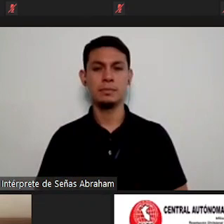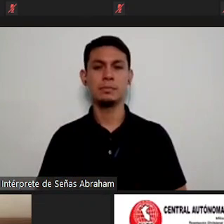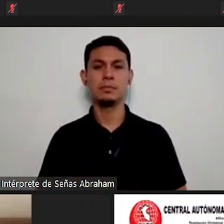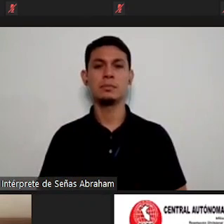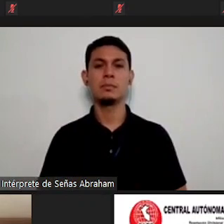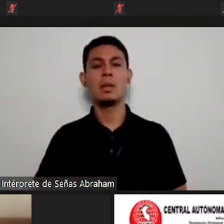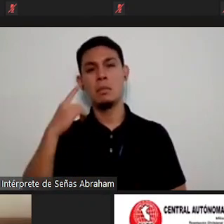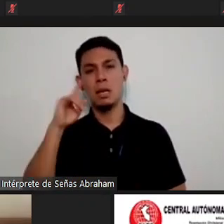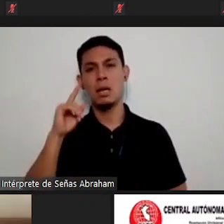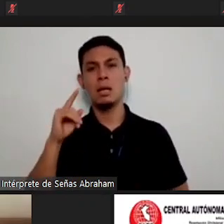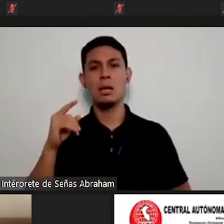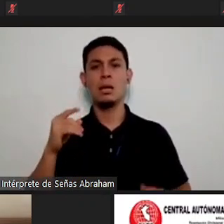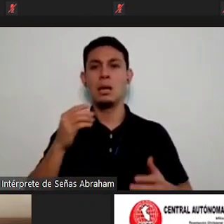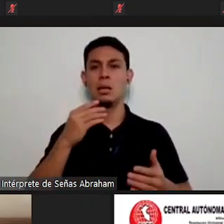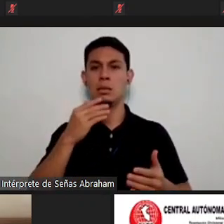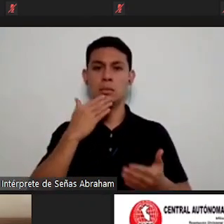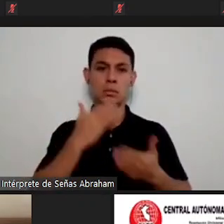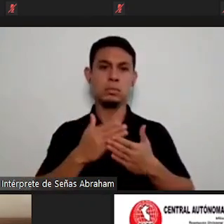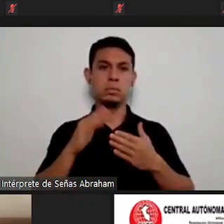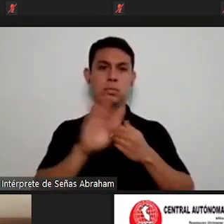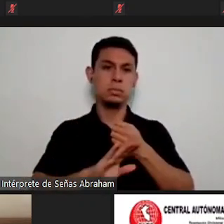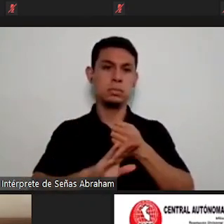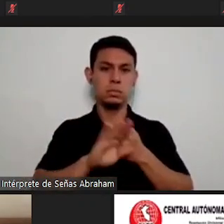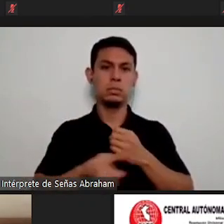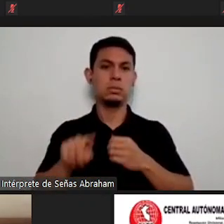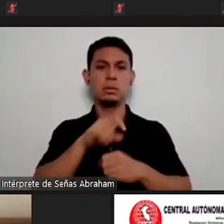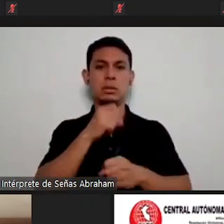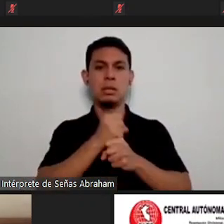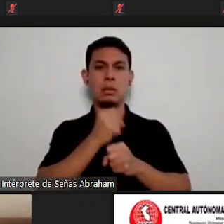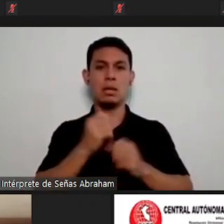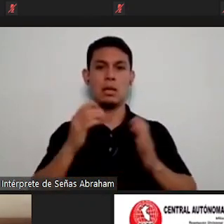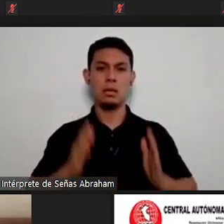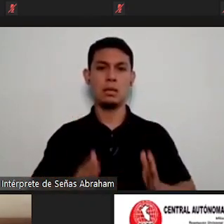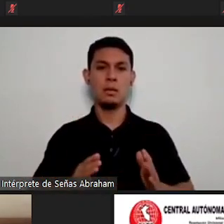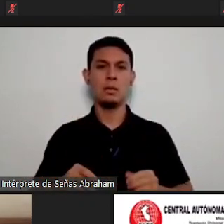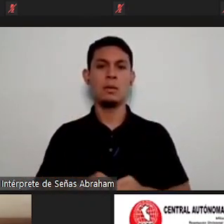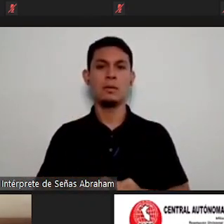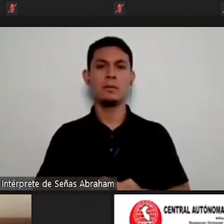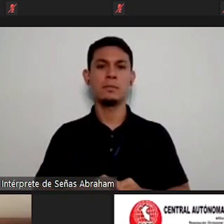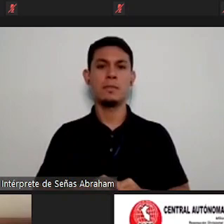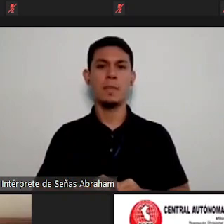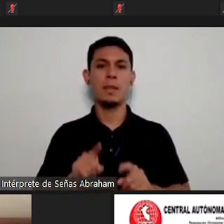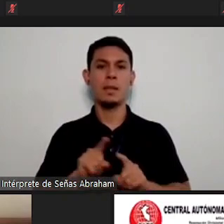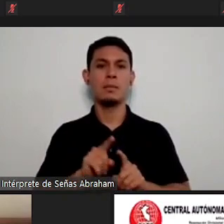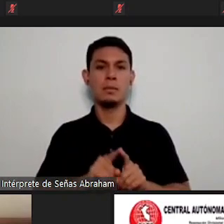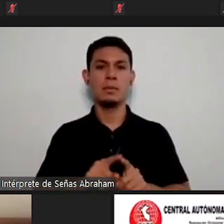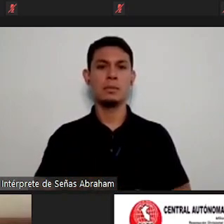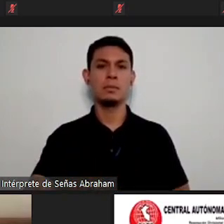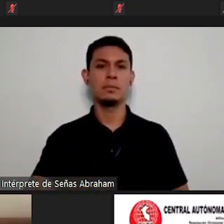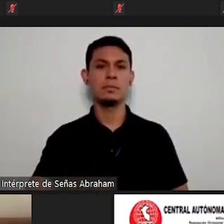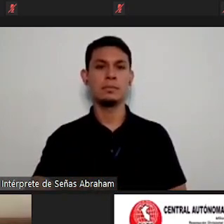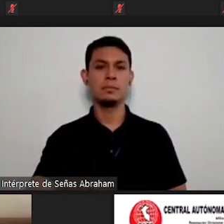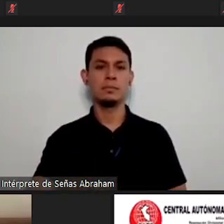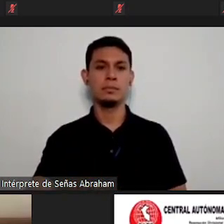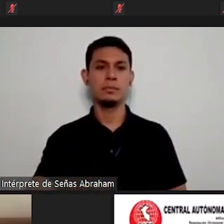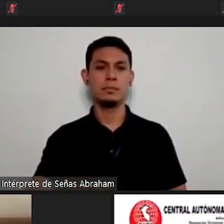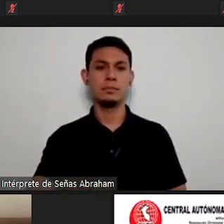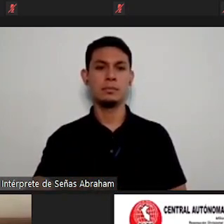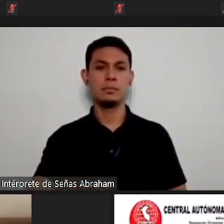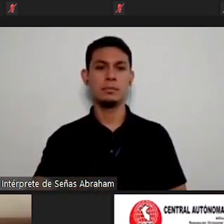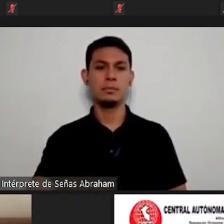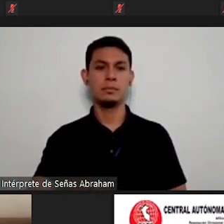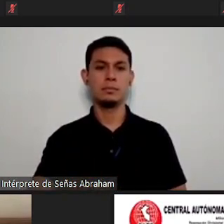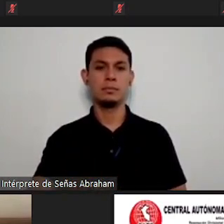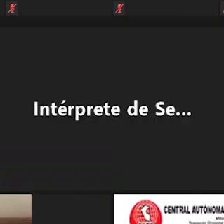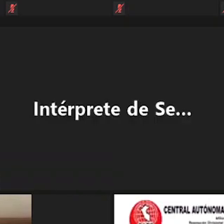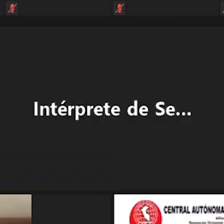workers your plan also talks about promoting the ratification and implementation of the migrant workers convention